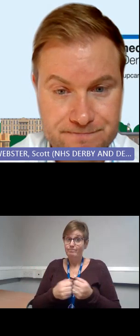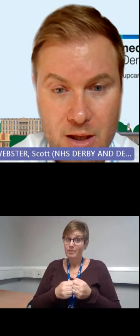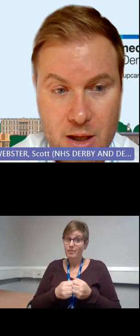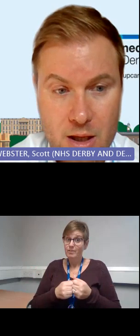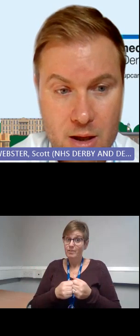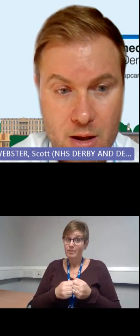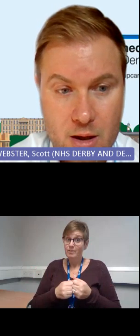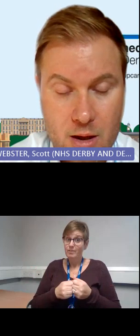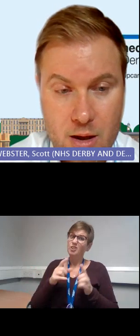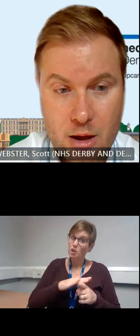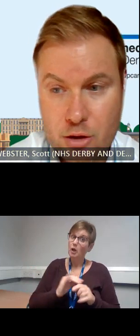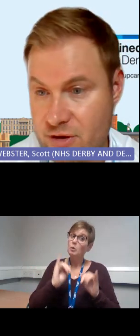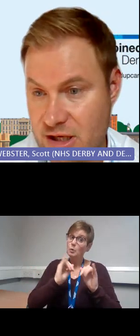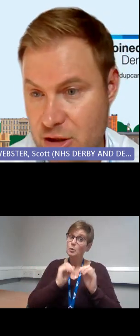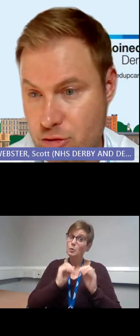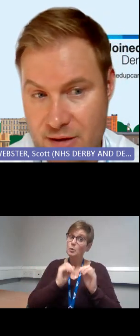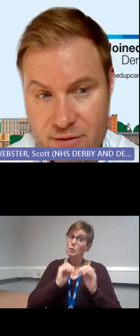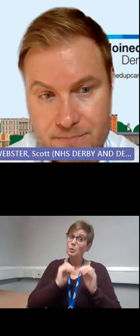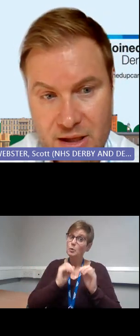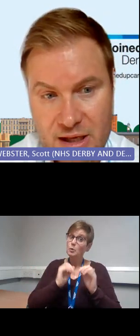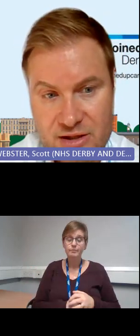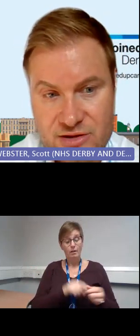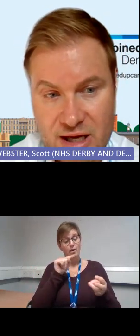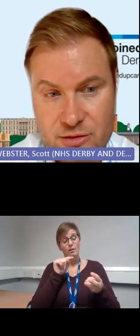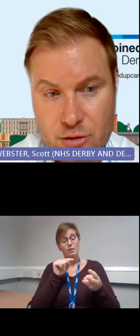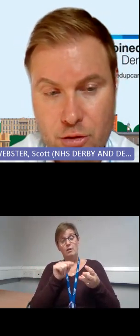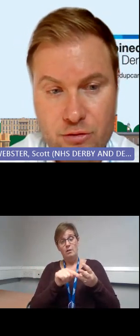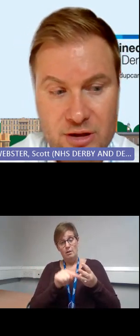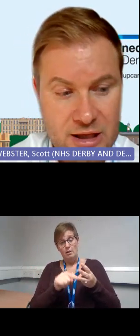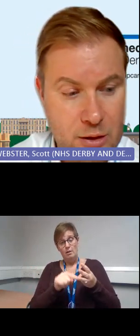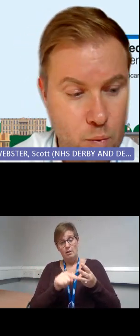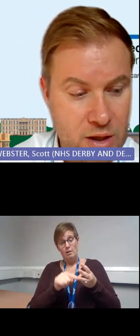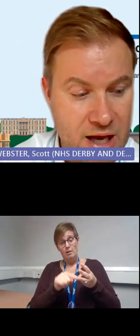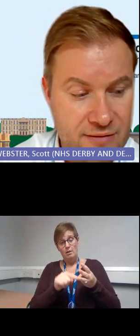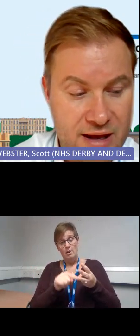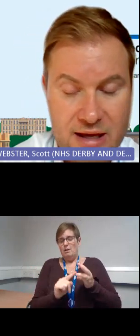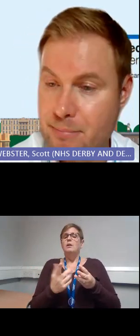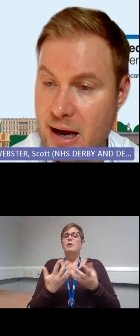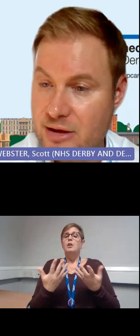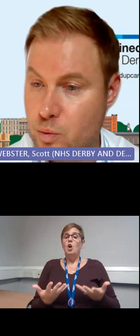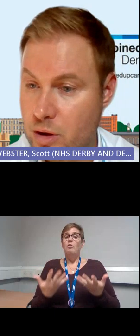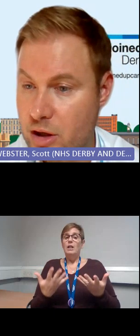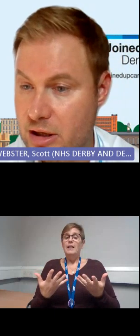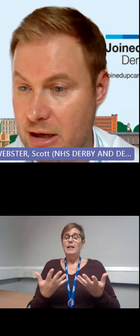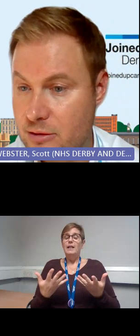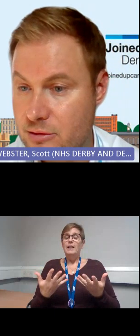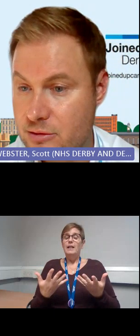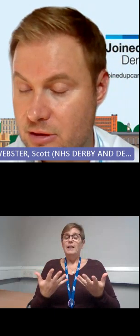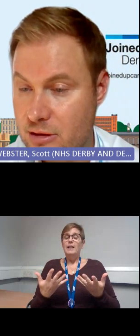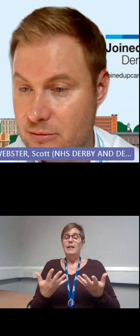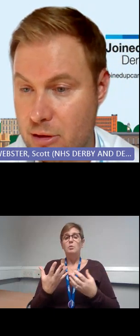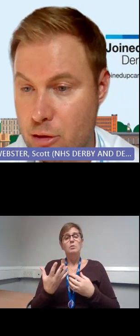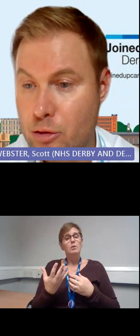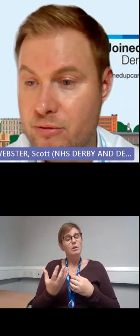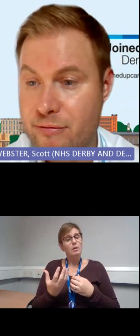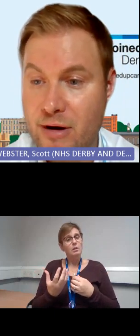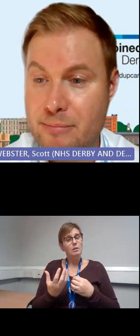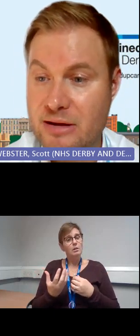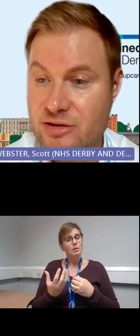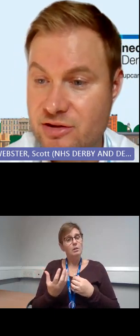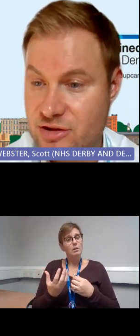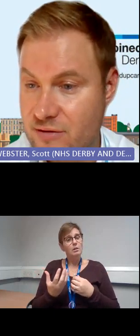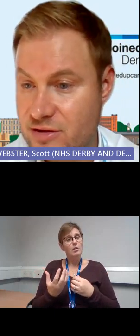Derbyshire. Another key driver is that currently we have a patchwork and a